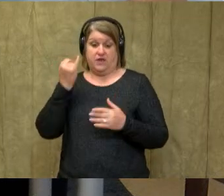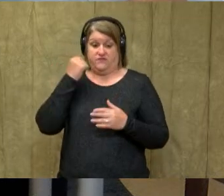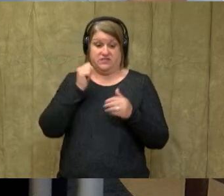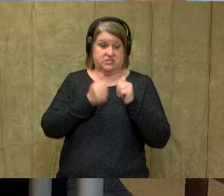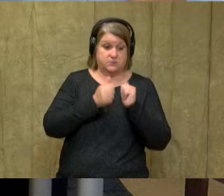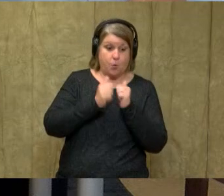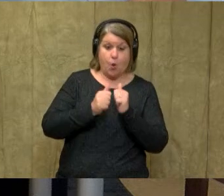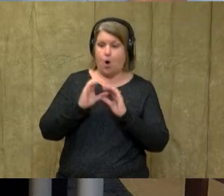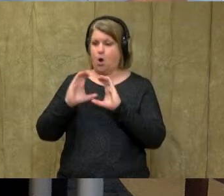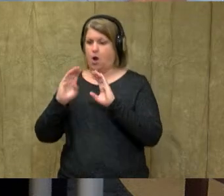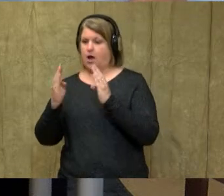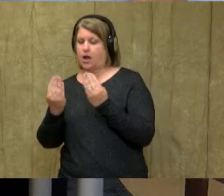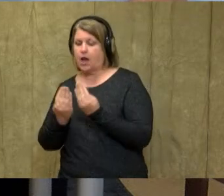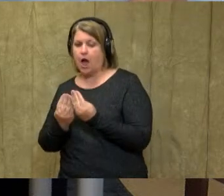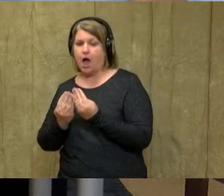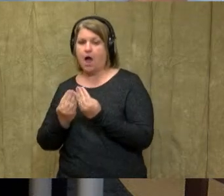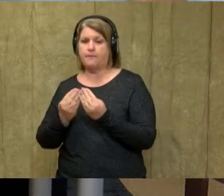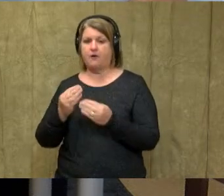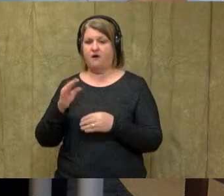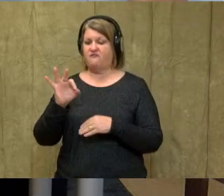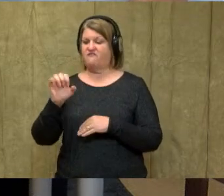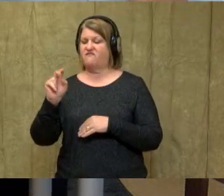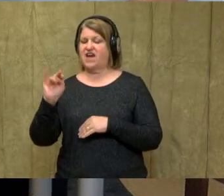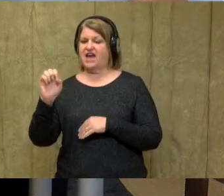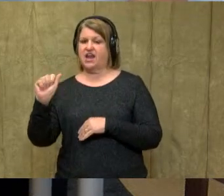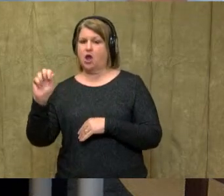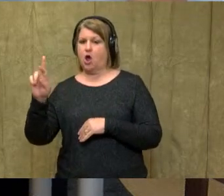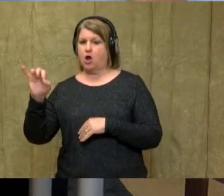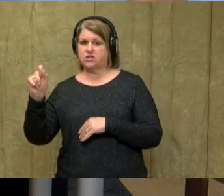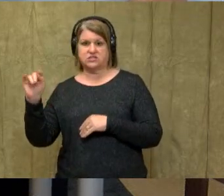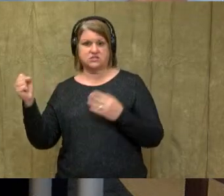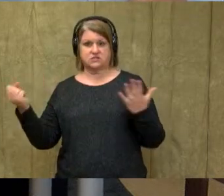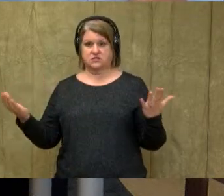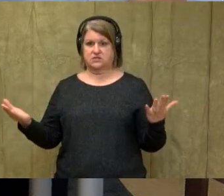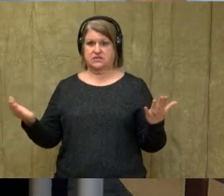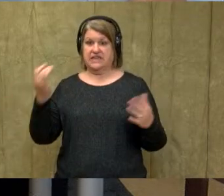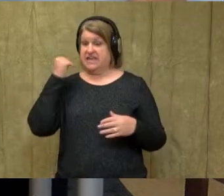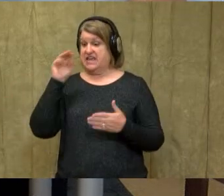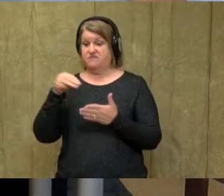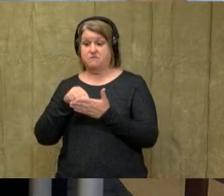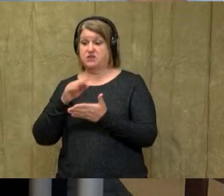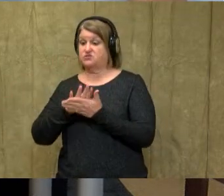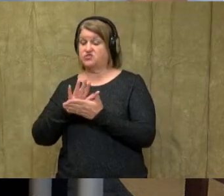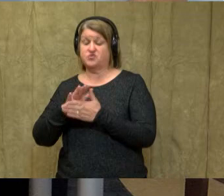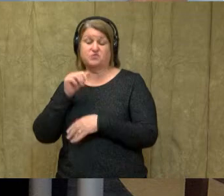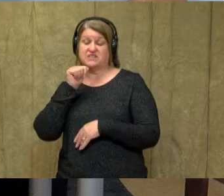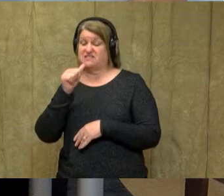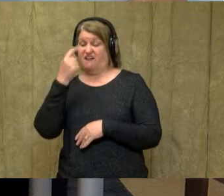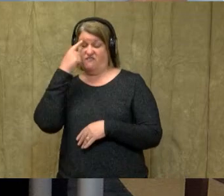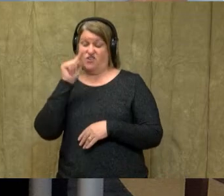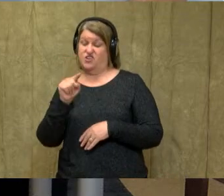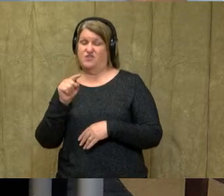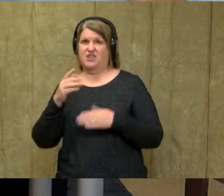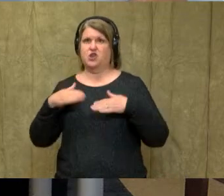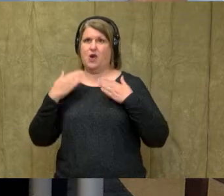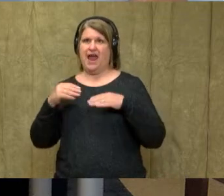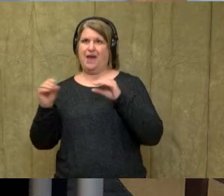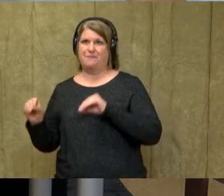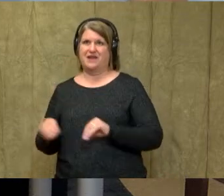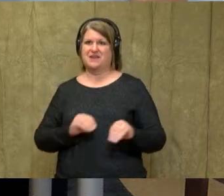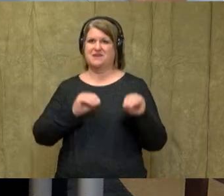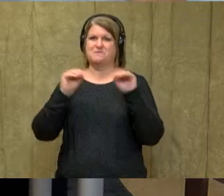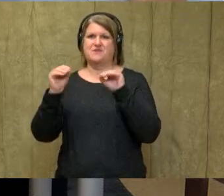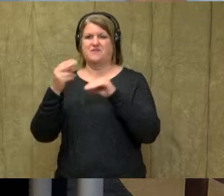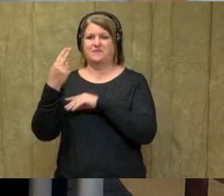or a club. And then finally, if middle school wasn't your thing and you're so glad to be moving on, high school is